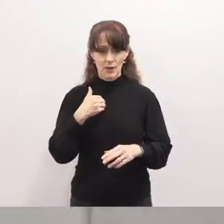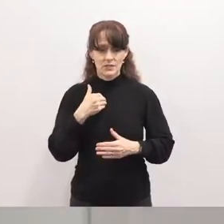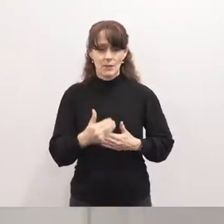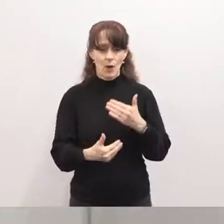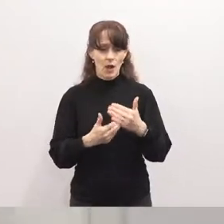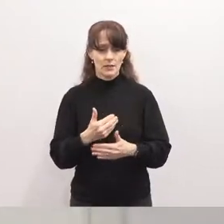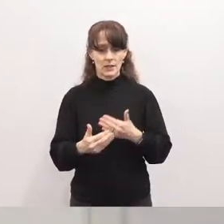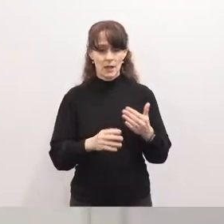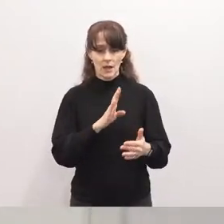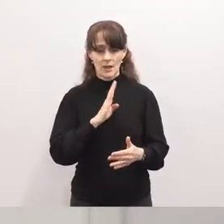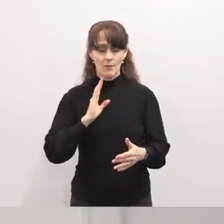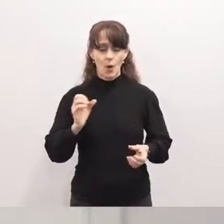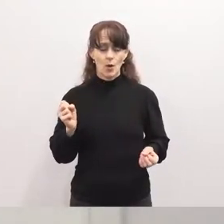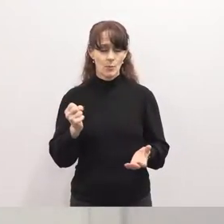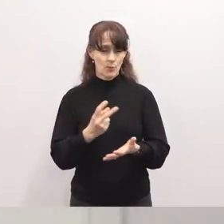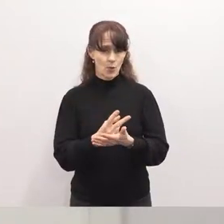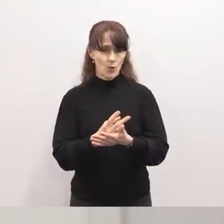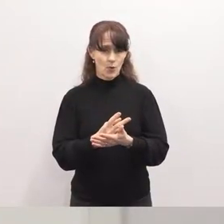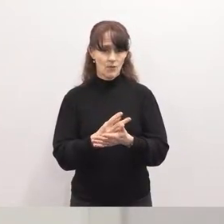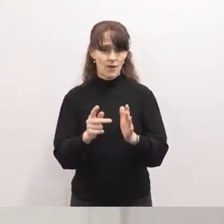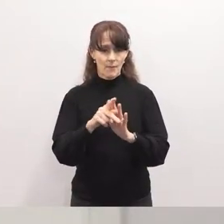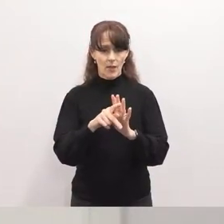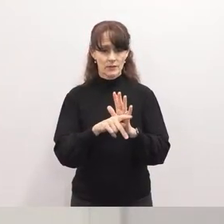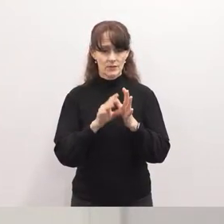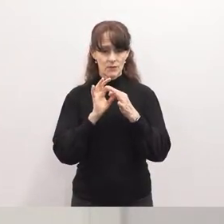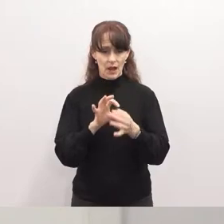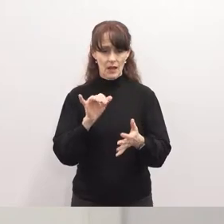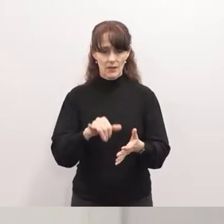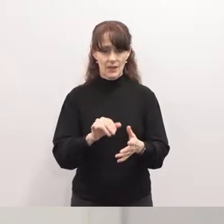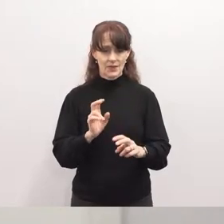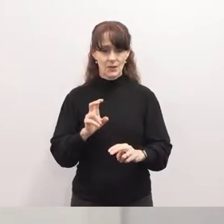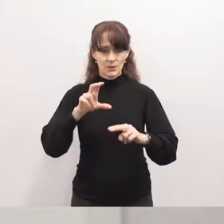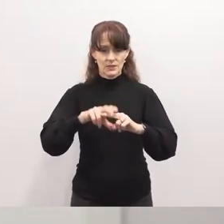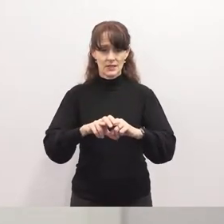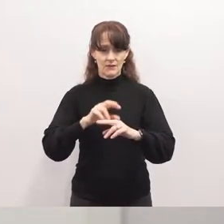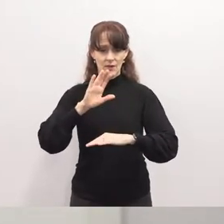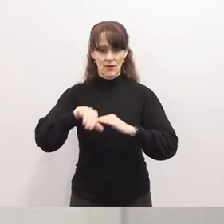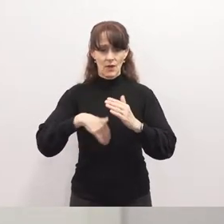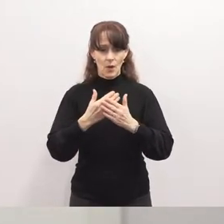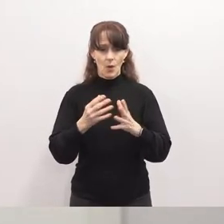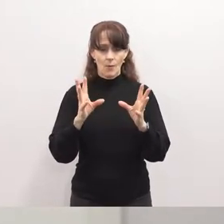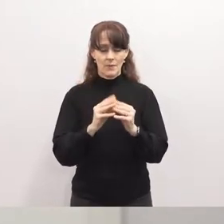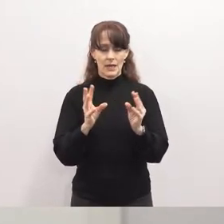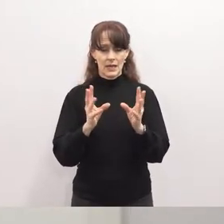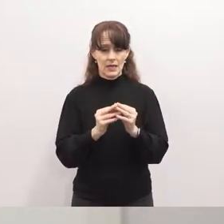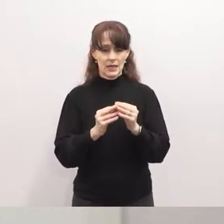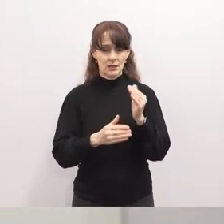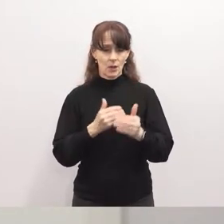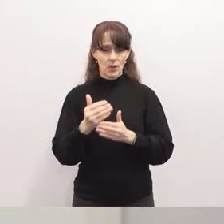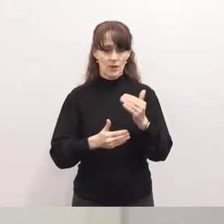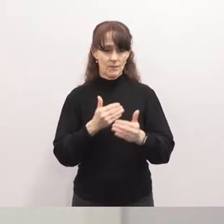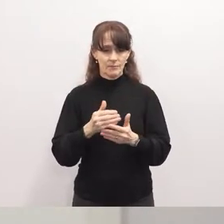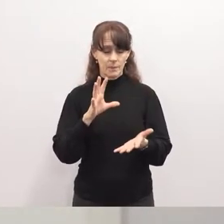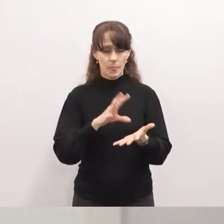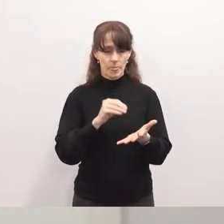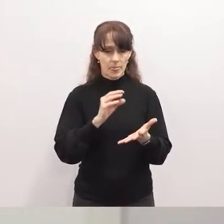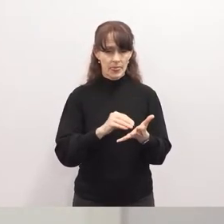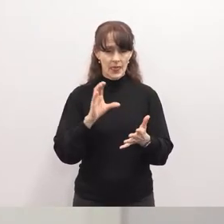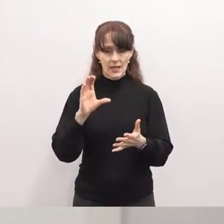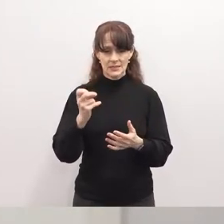the board approved a policy around it. And a student board member will sit up with you for the entire meeting and go through the process of learning about